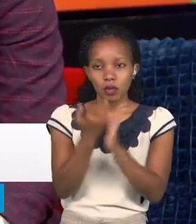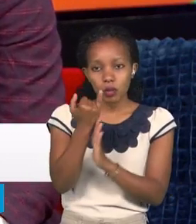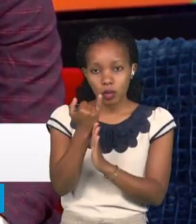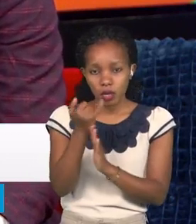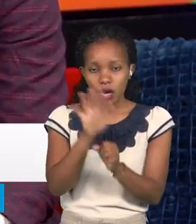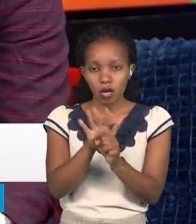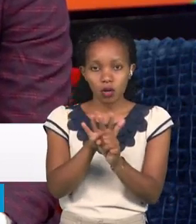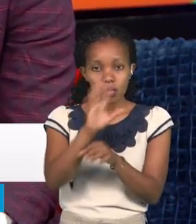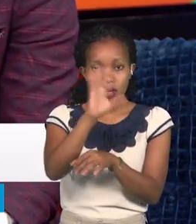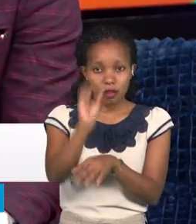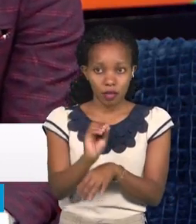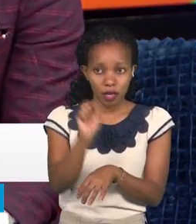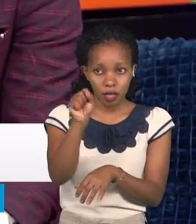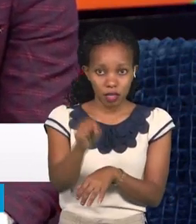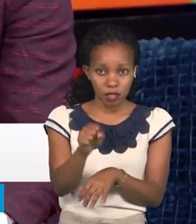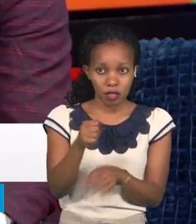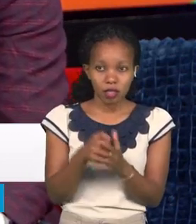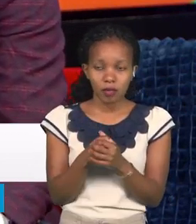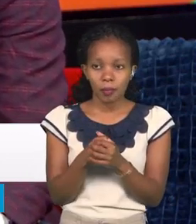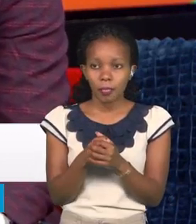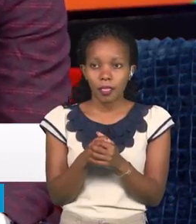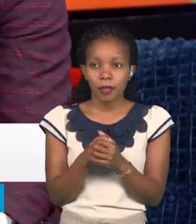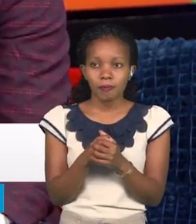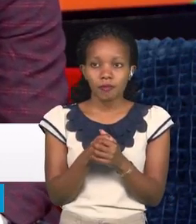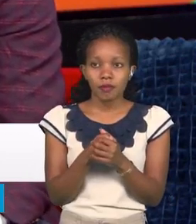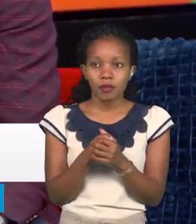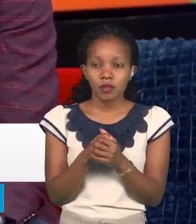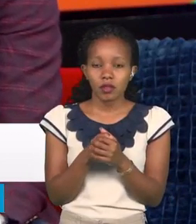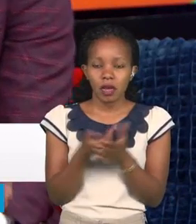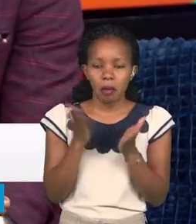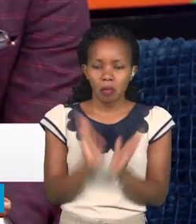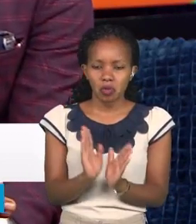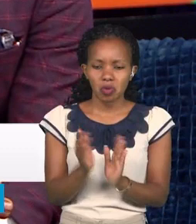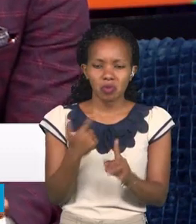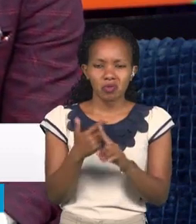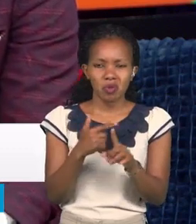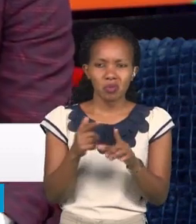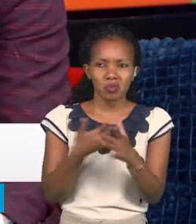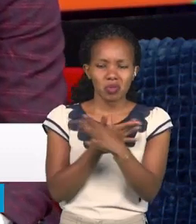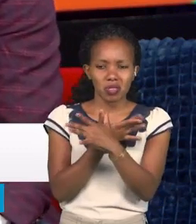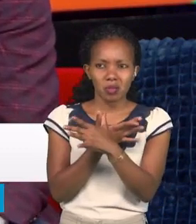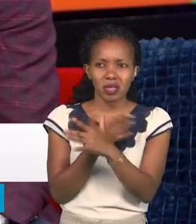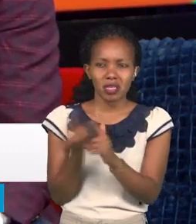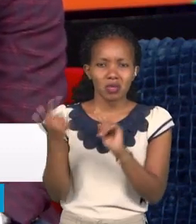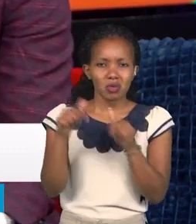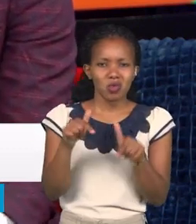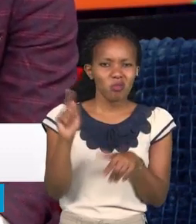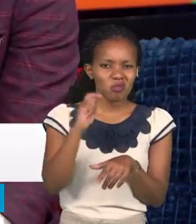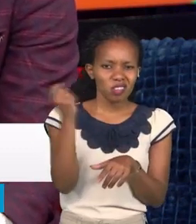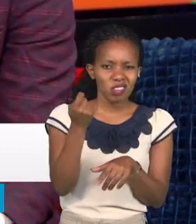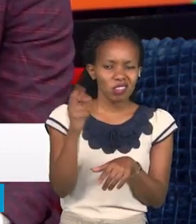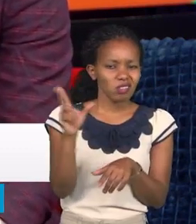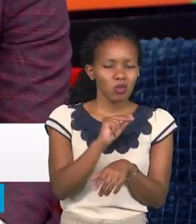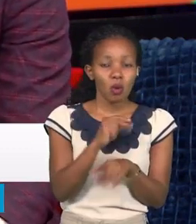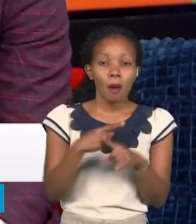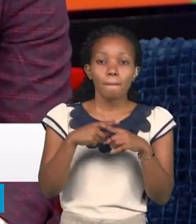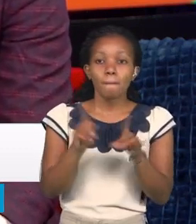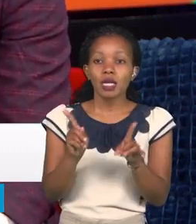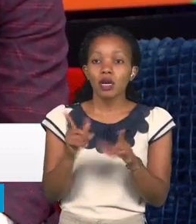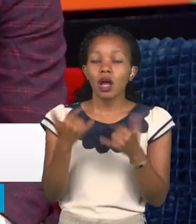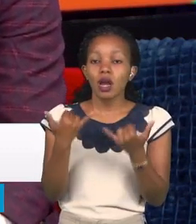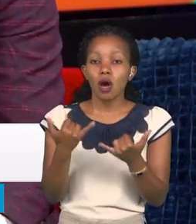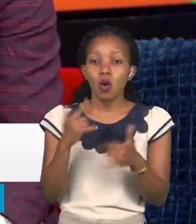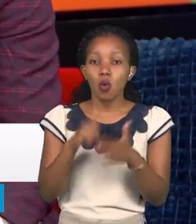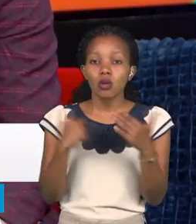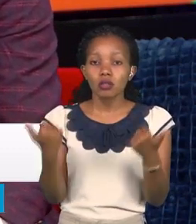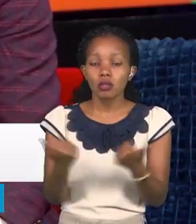Africa. Yeah, we're not rising. Of course, no one come from Germany to come to Kenya to seek treatment. Yeah. That will be mind-boggling. Yeah, yeah, yeah. But now, what's the health